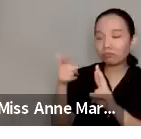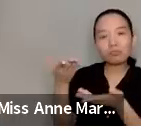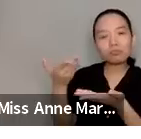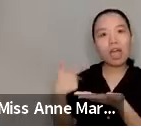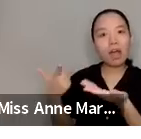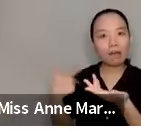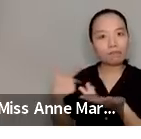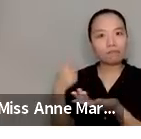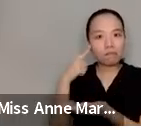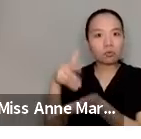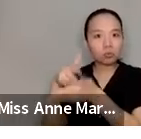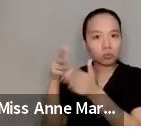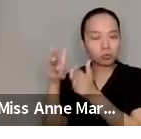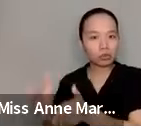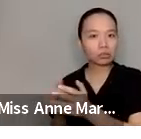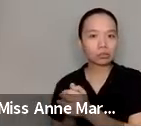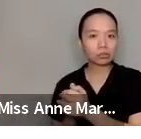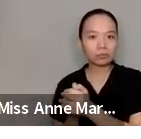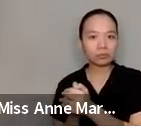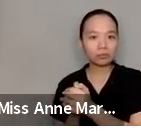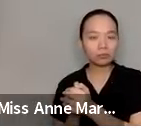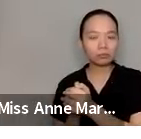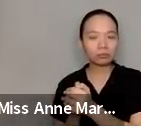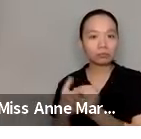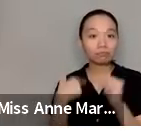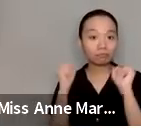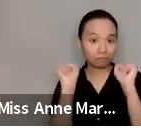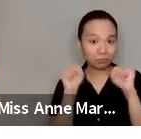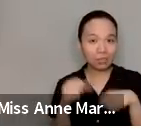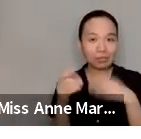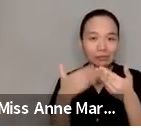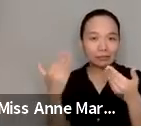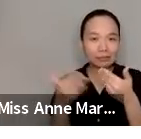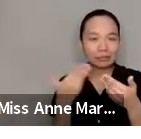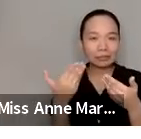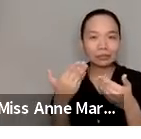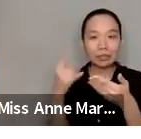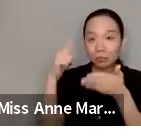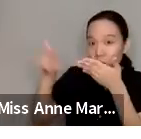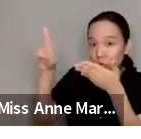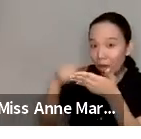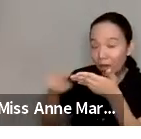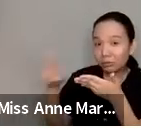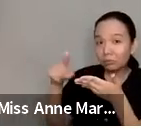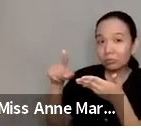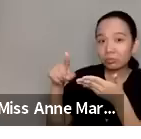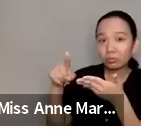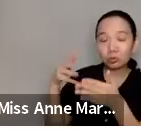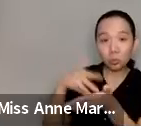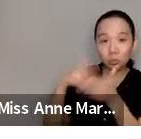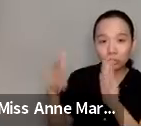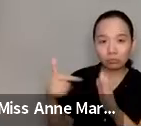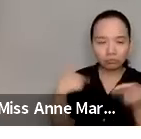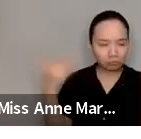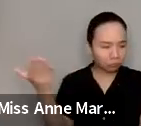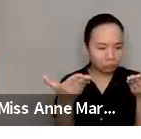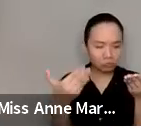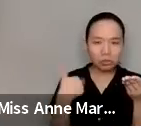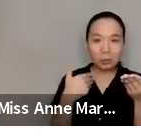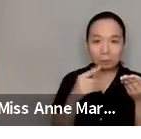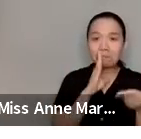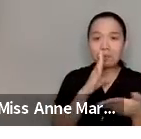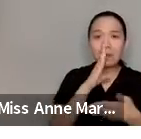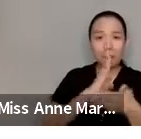for our students. We can be easily fact-checked by our students, and being